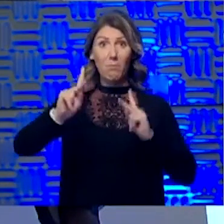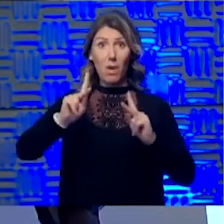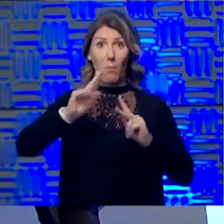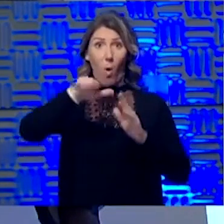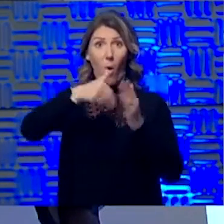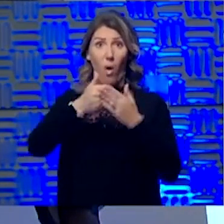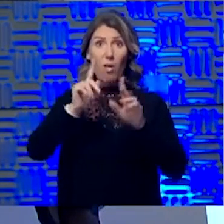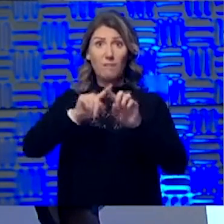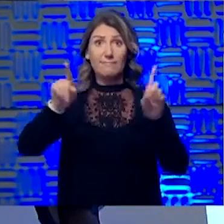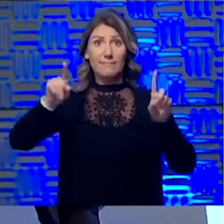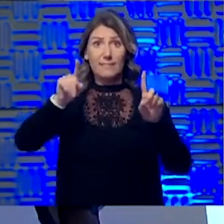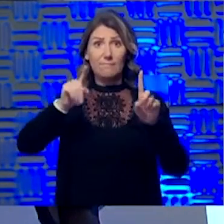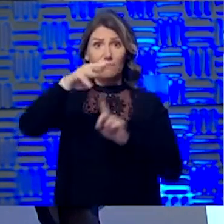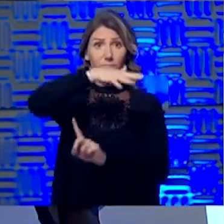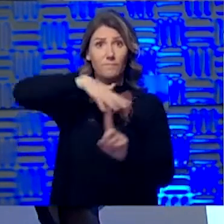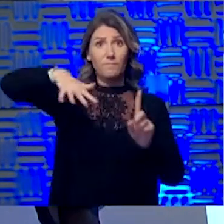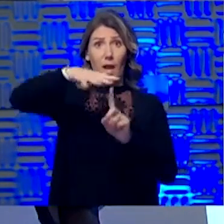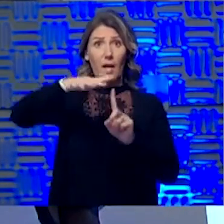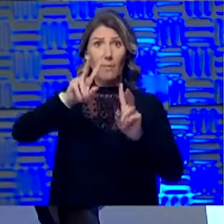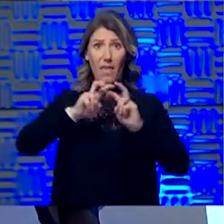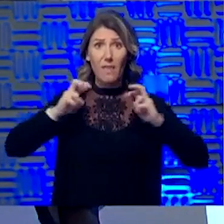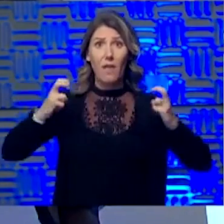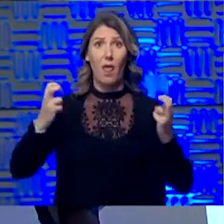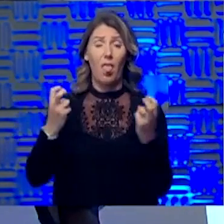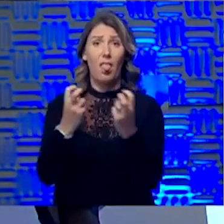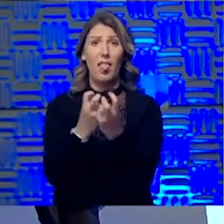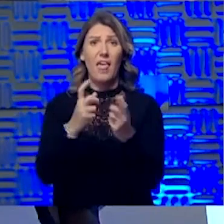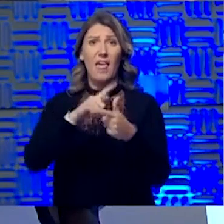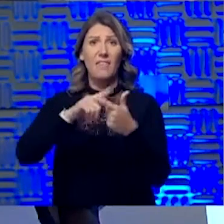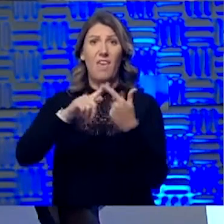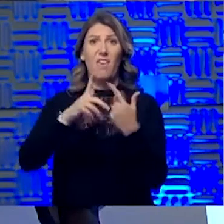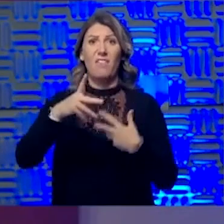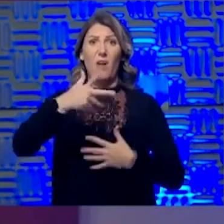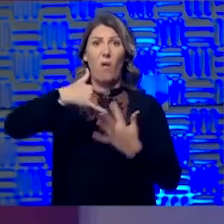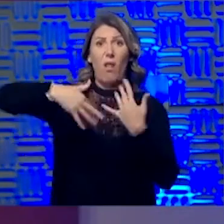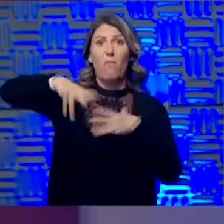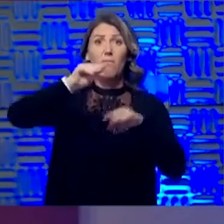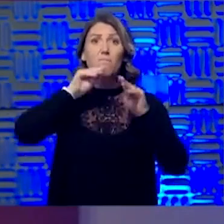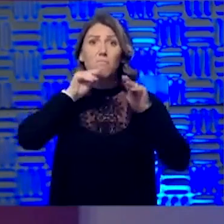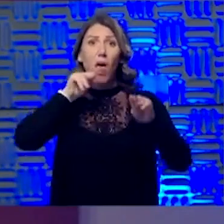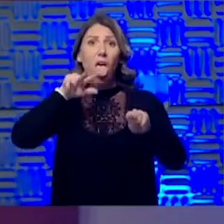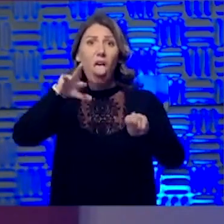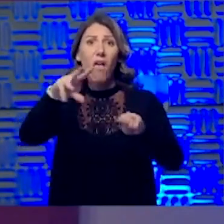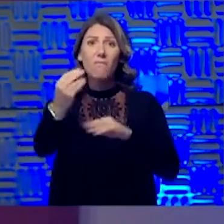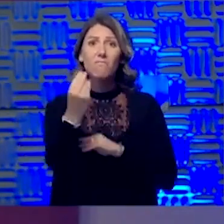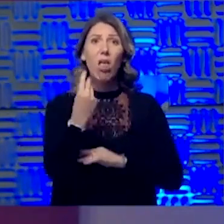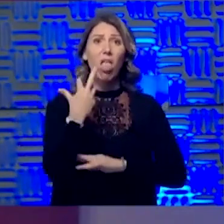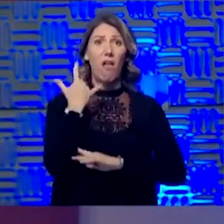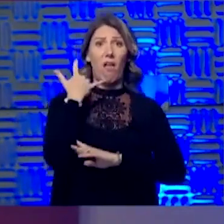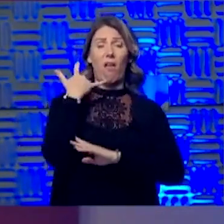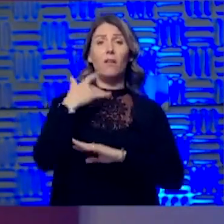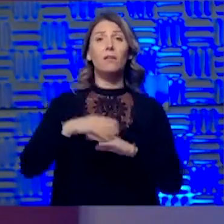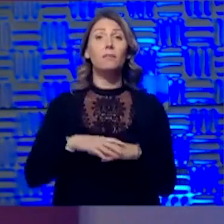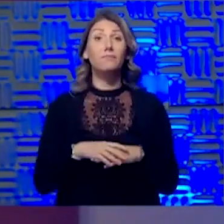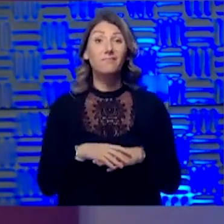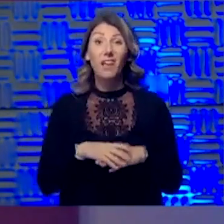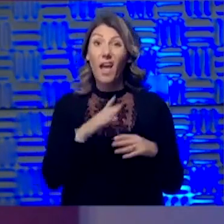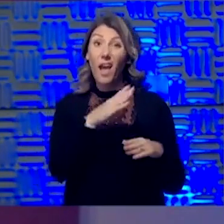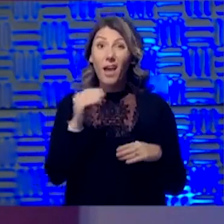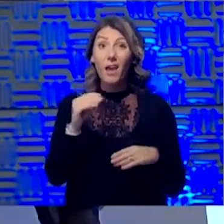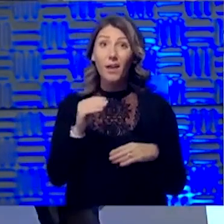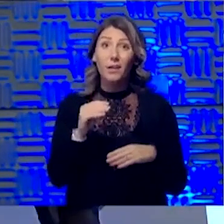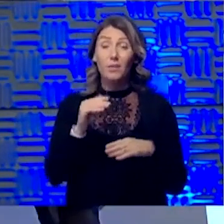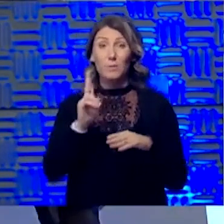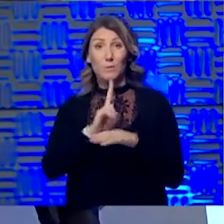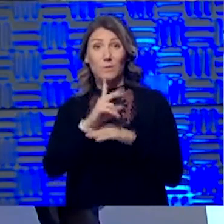aren't around each other. Clearly an Absolutely. intersection of 8 bubbles. Yeah, and it's very difficult to keep a mask on while eating, so probably not a good idea. So